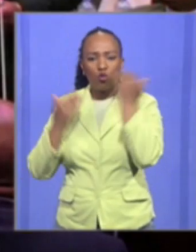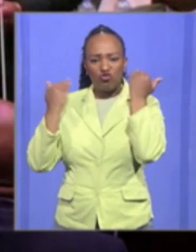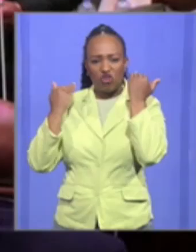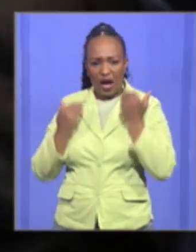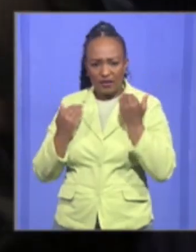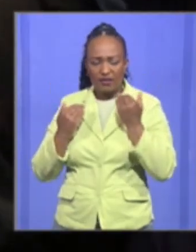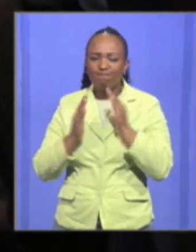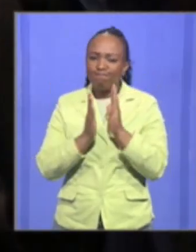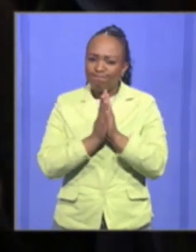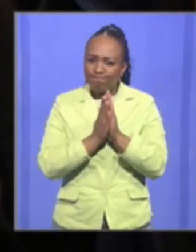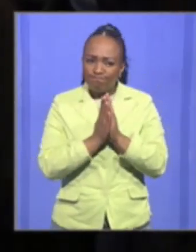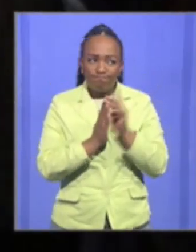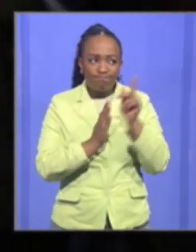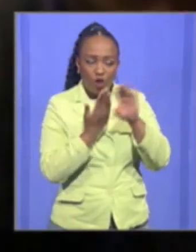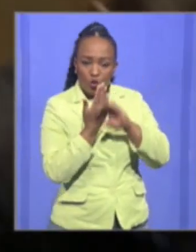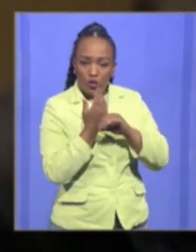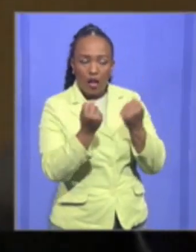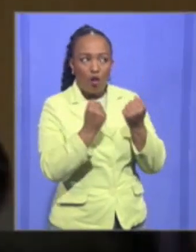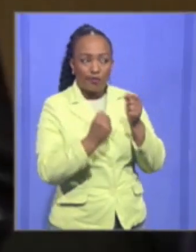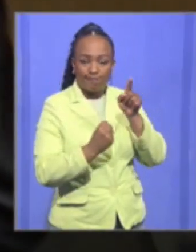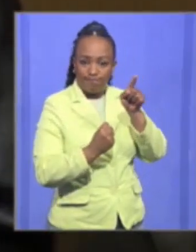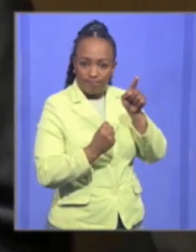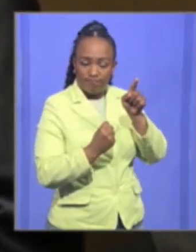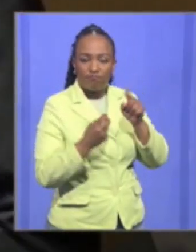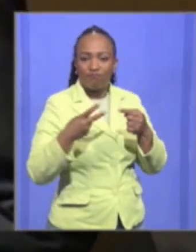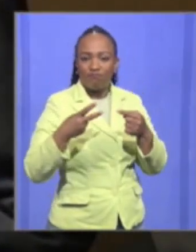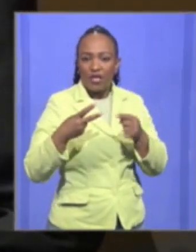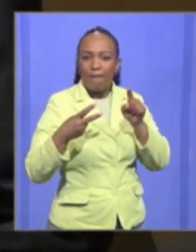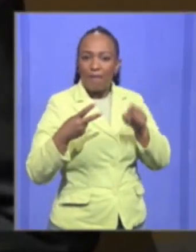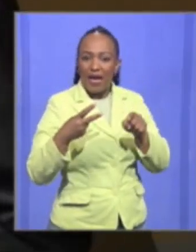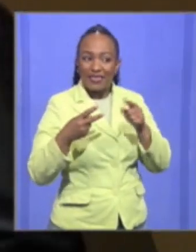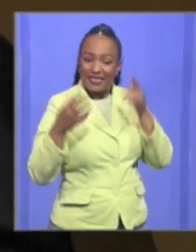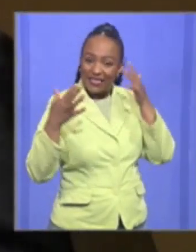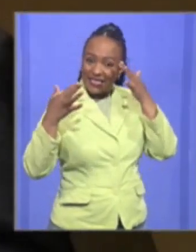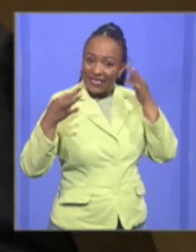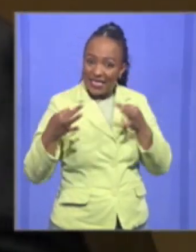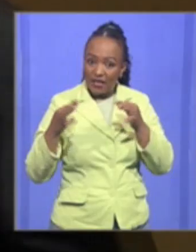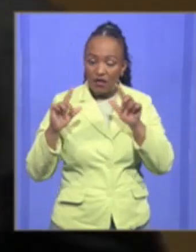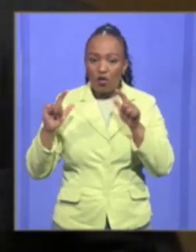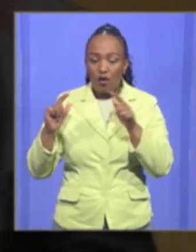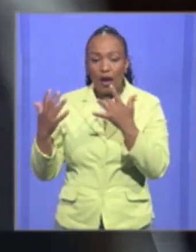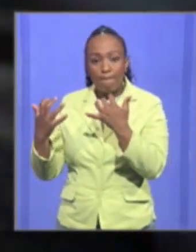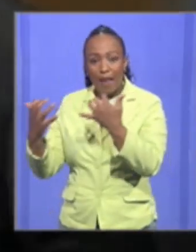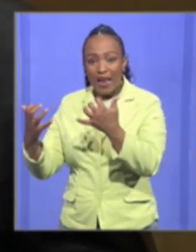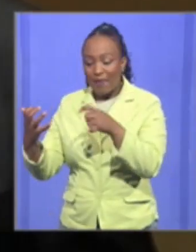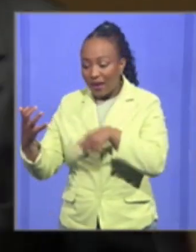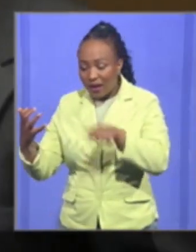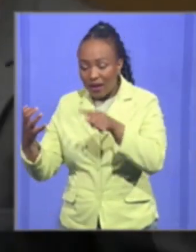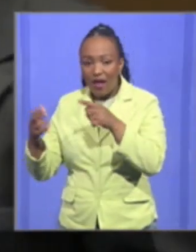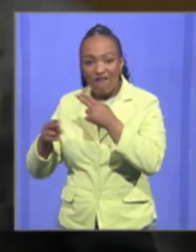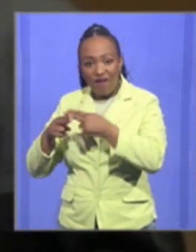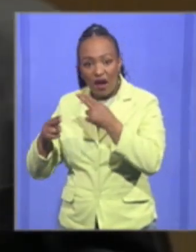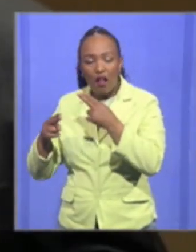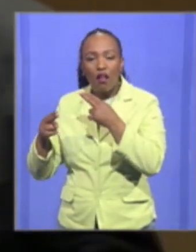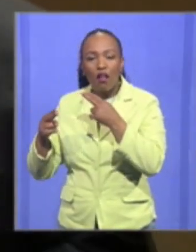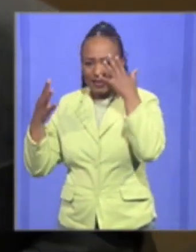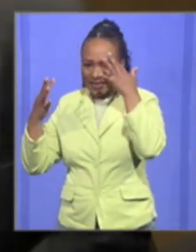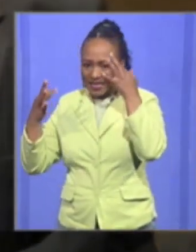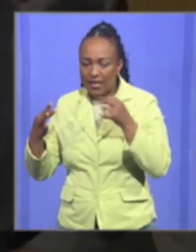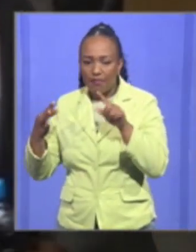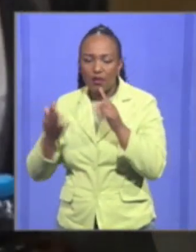kgopetše gape kgorotsheko ya molaotheo go beela thoko sephetho sa komiti ya toka ka palamenteng sa go romela molato wa